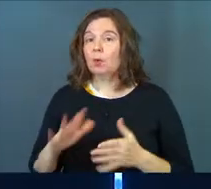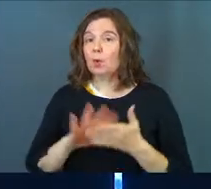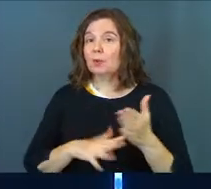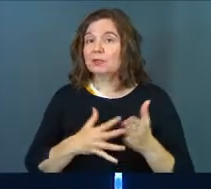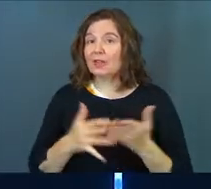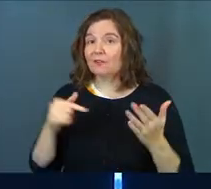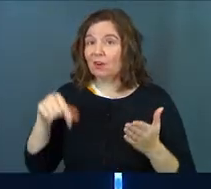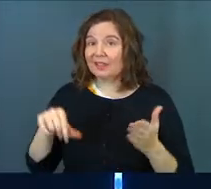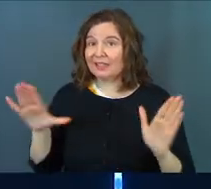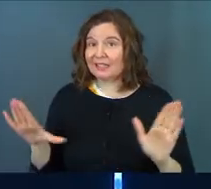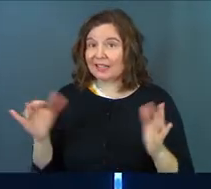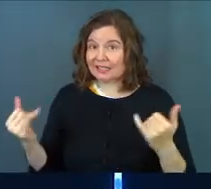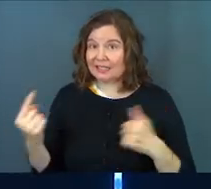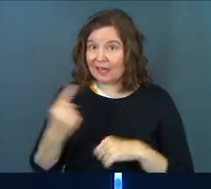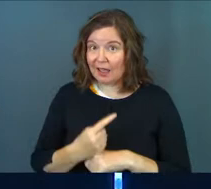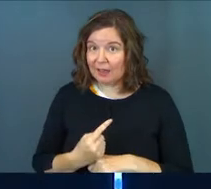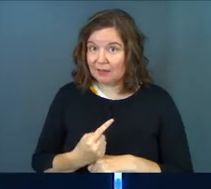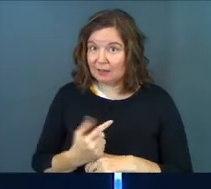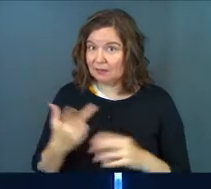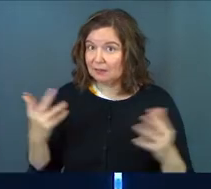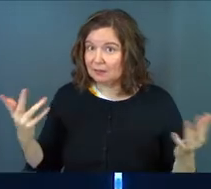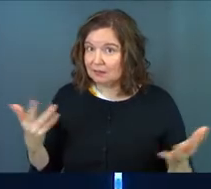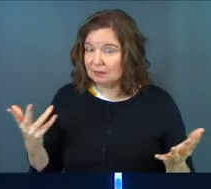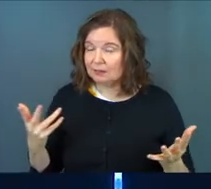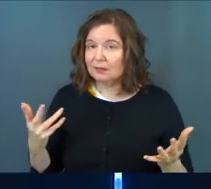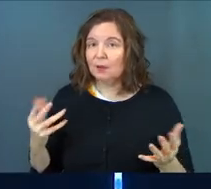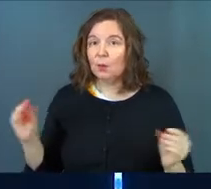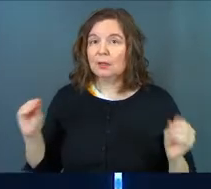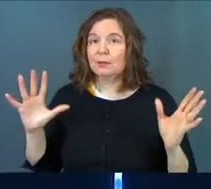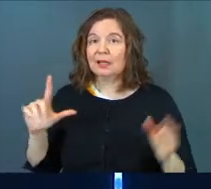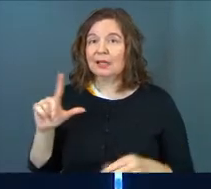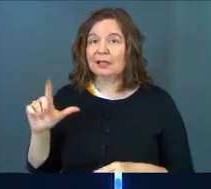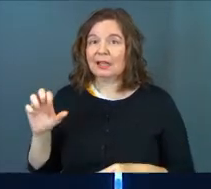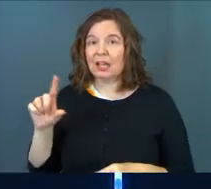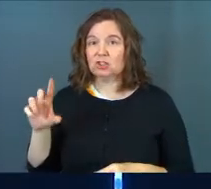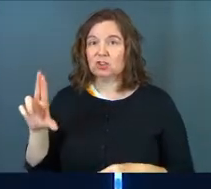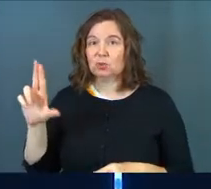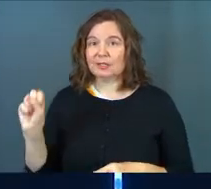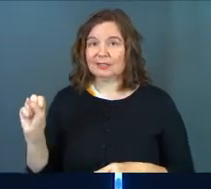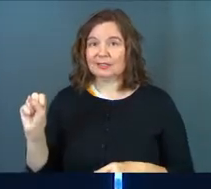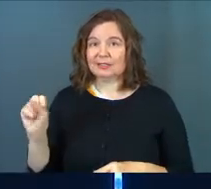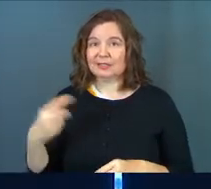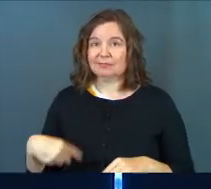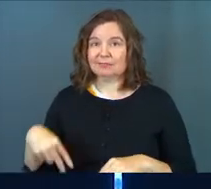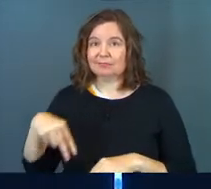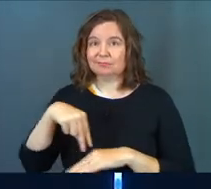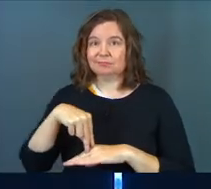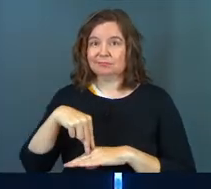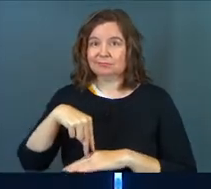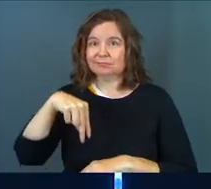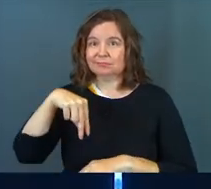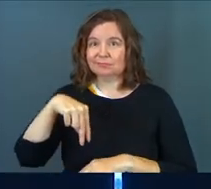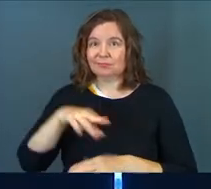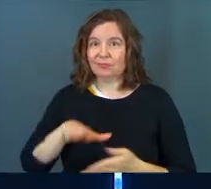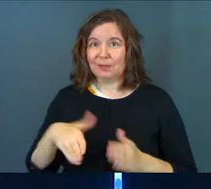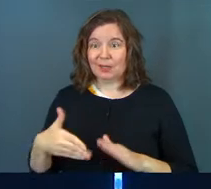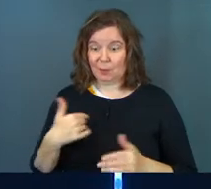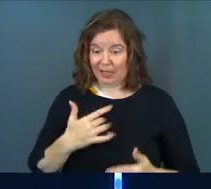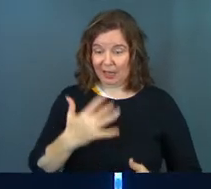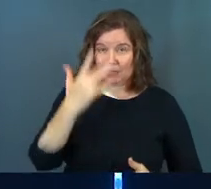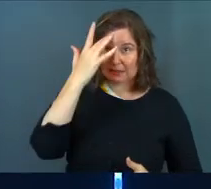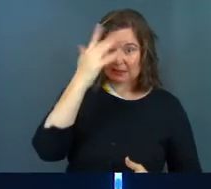was scheduled for this Sunday, today, was the miracle of Lazarus. And when Lazarus got